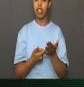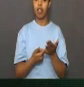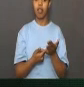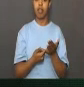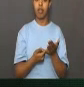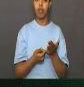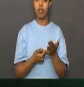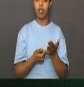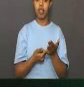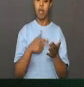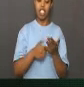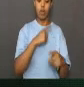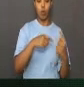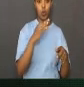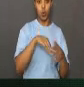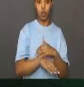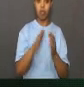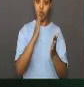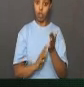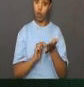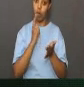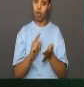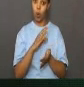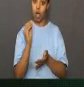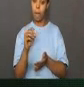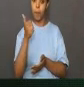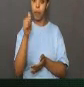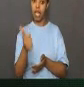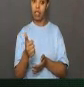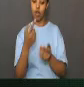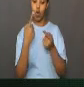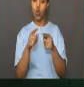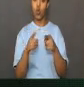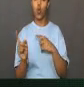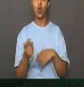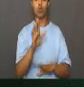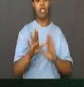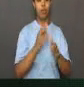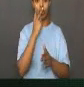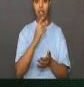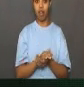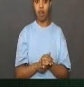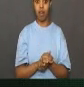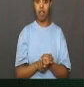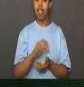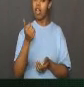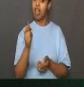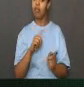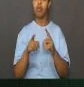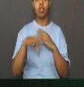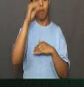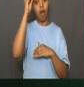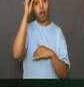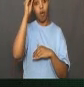place in this process and its 10 different steps. We also